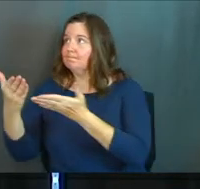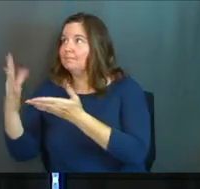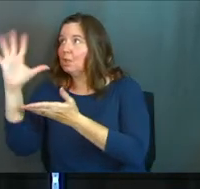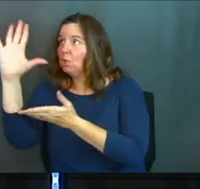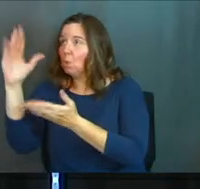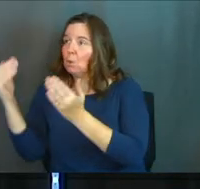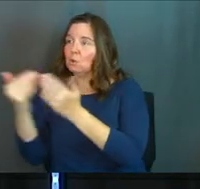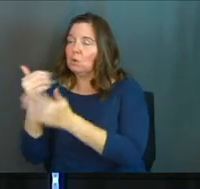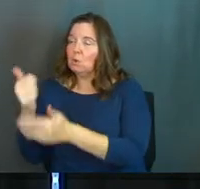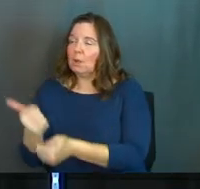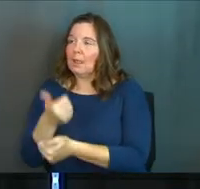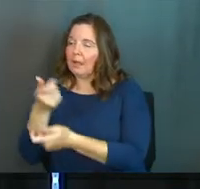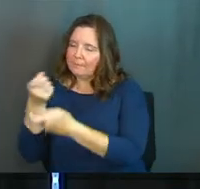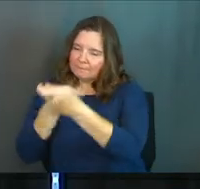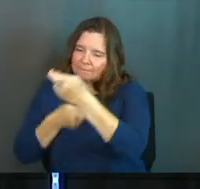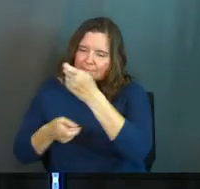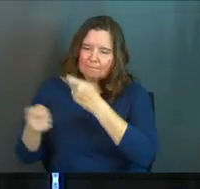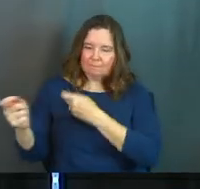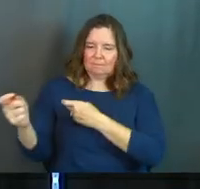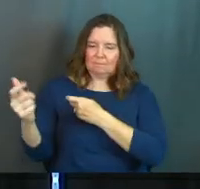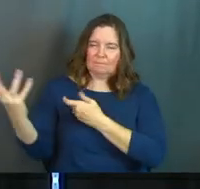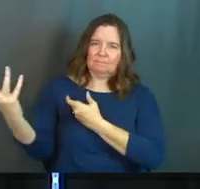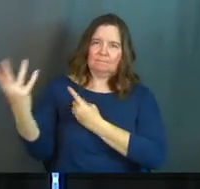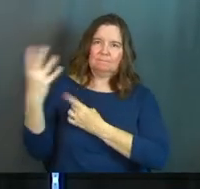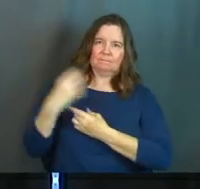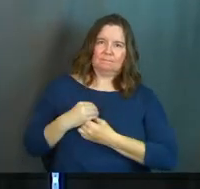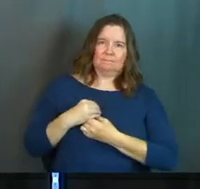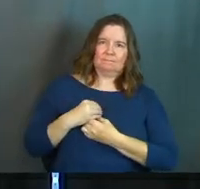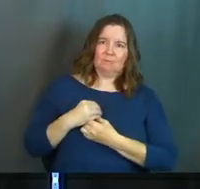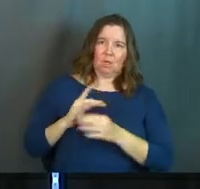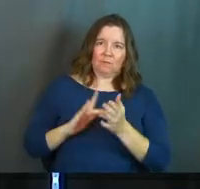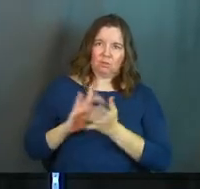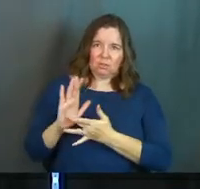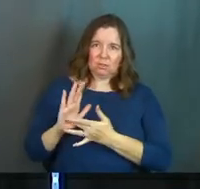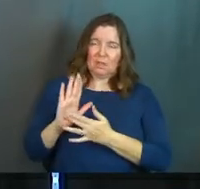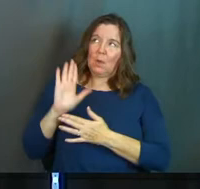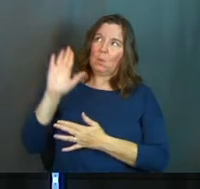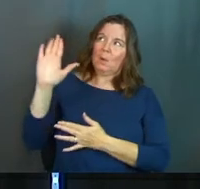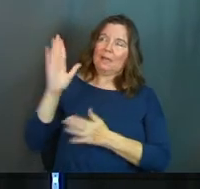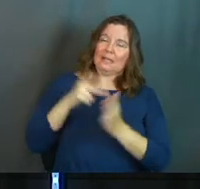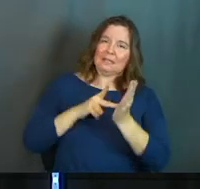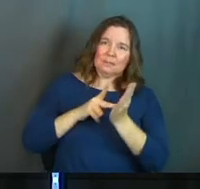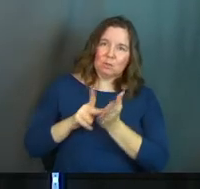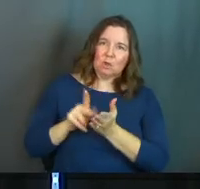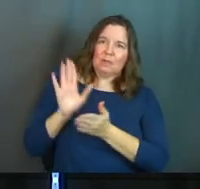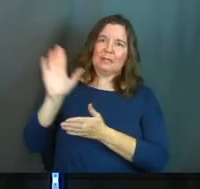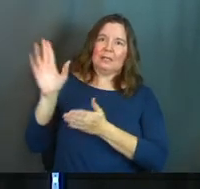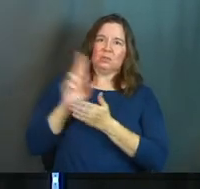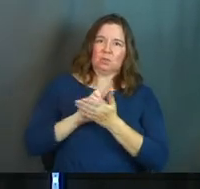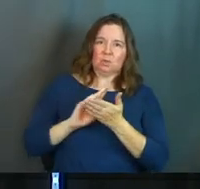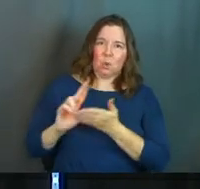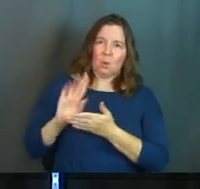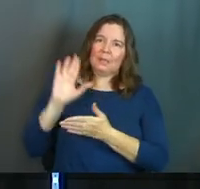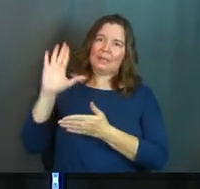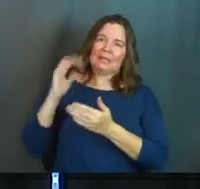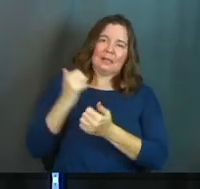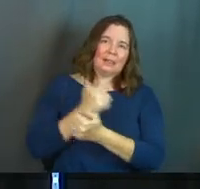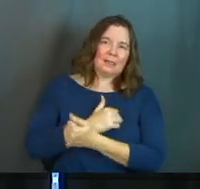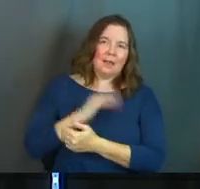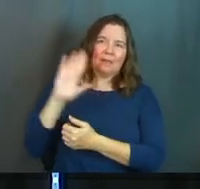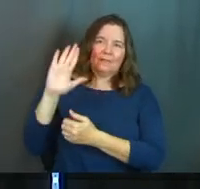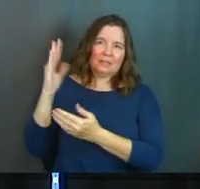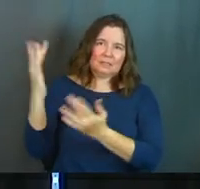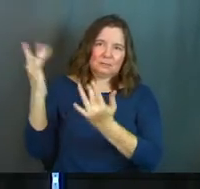I want your new life in exchange. I want the life of Jesus in exchange. I want his purity, his holiness, his love,